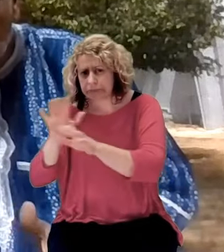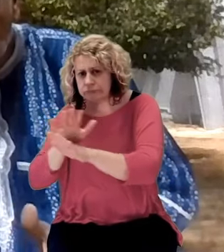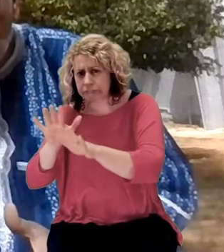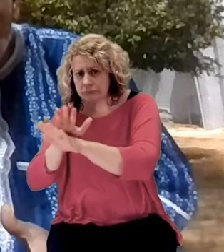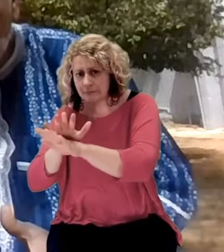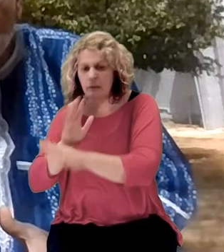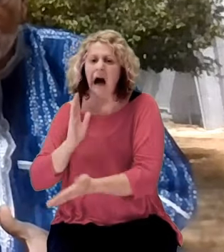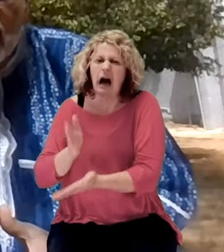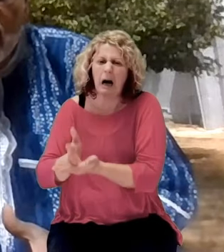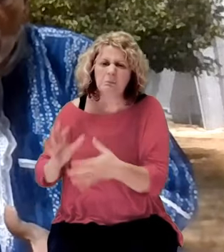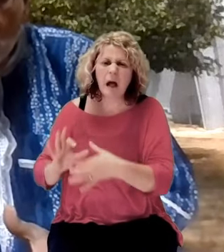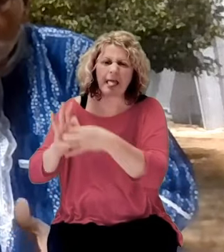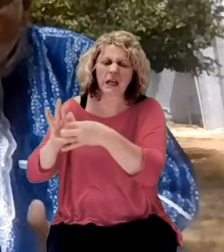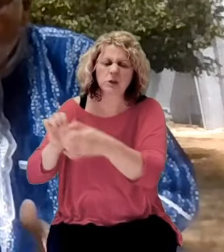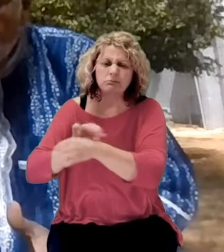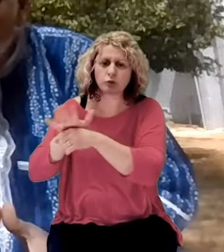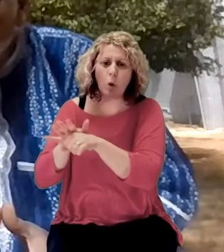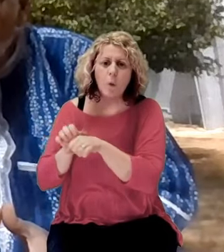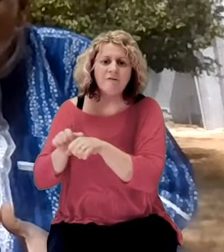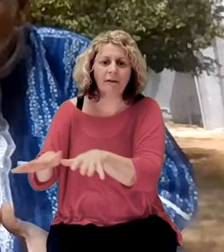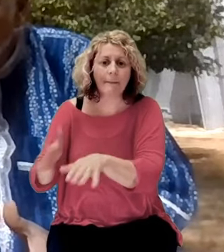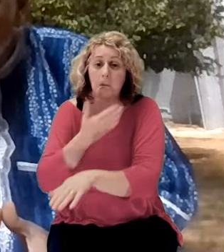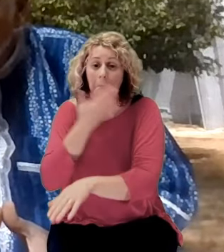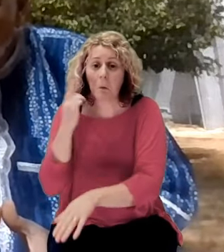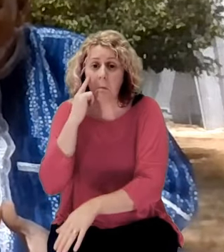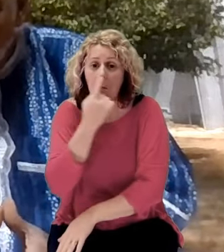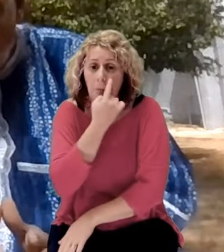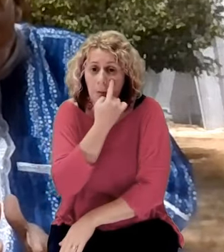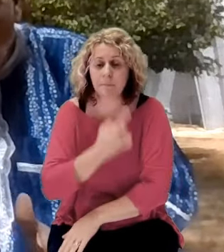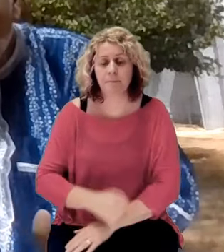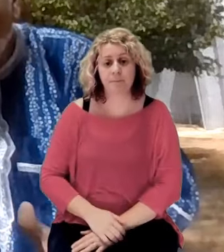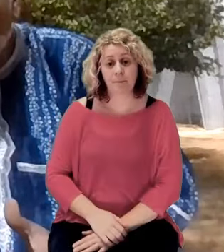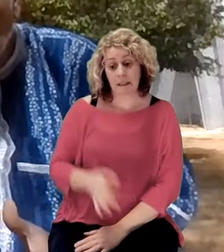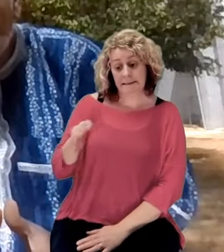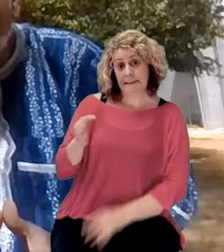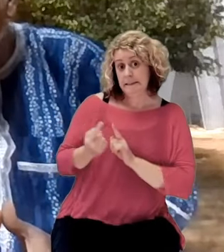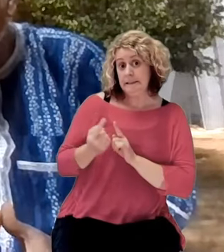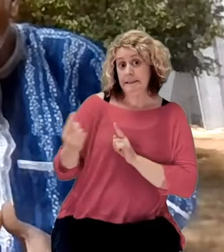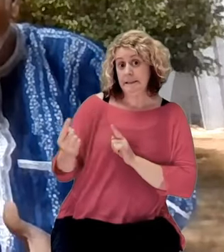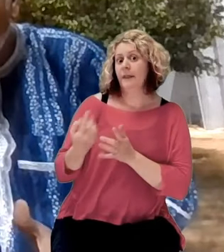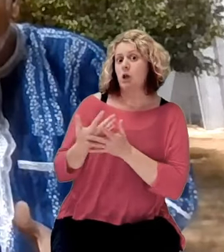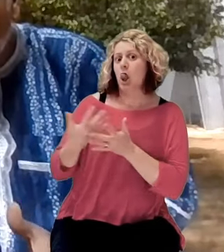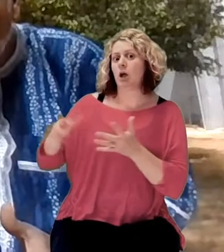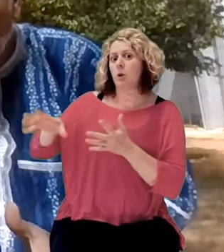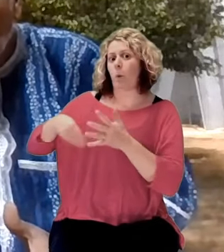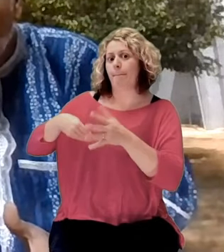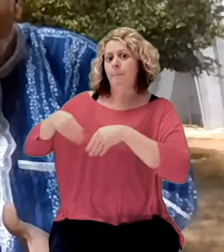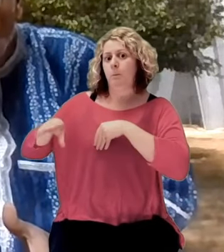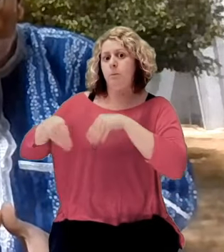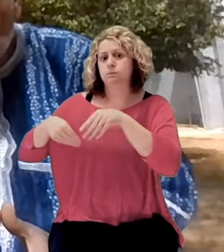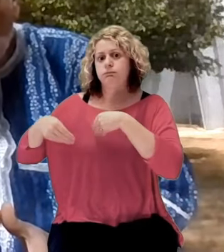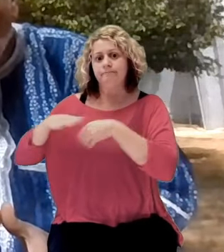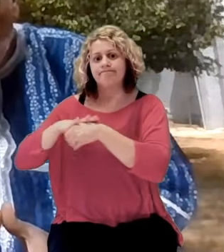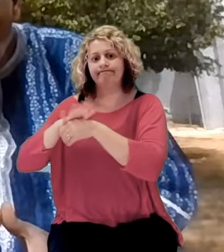to COVID-19. In the city near to us, there's been quite a lot of cases. And in the